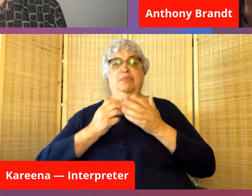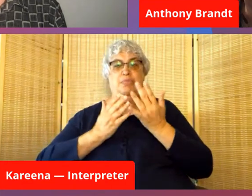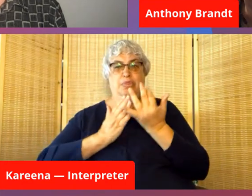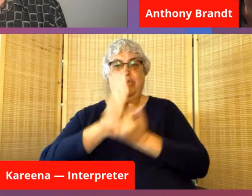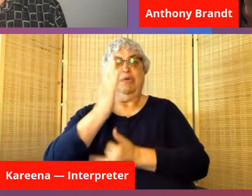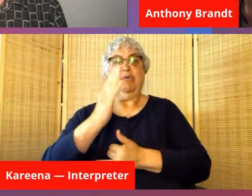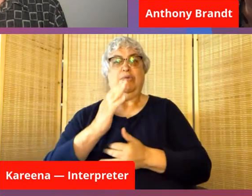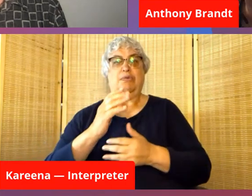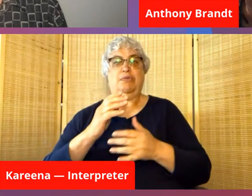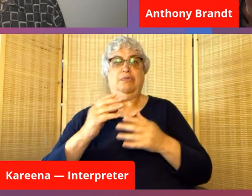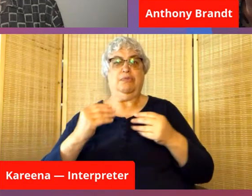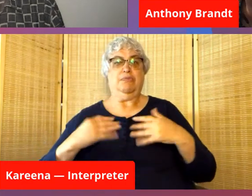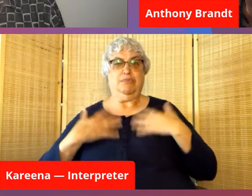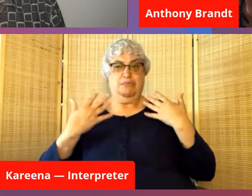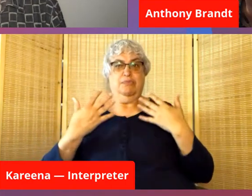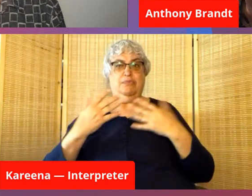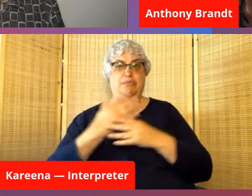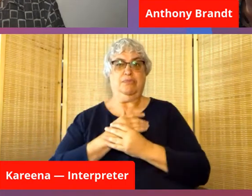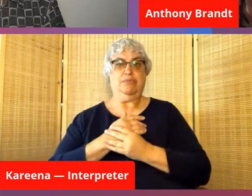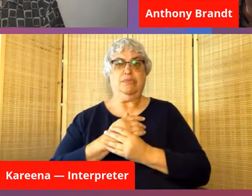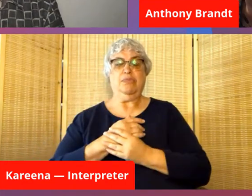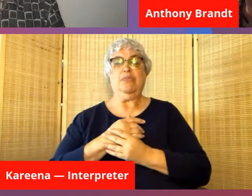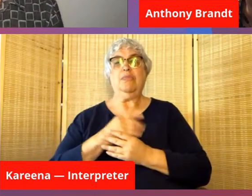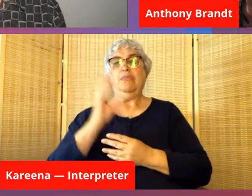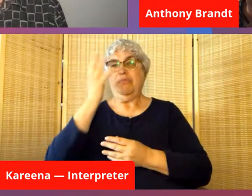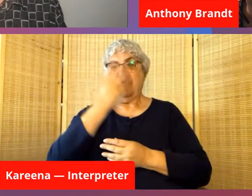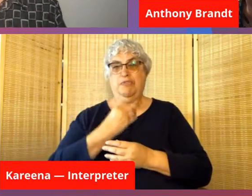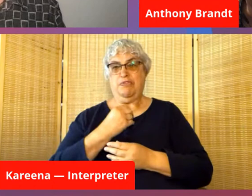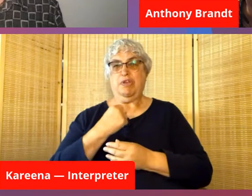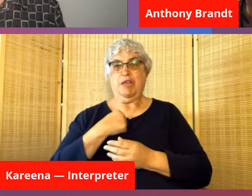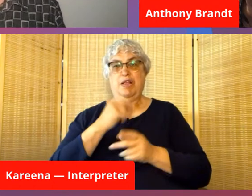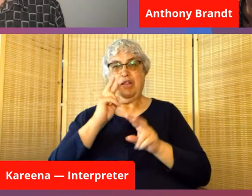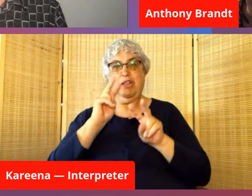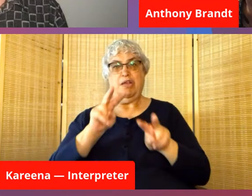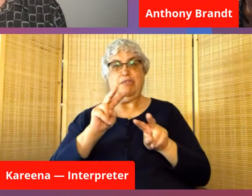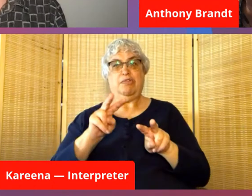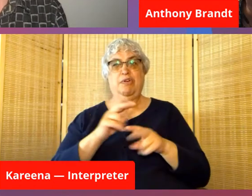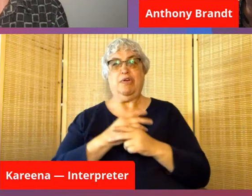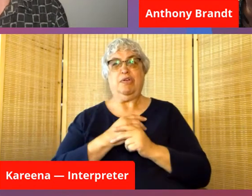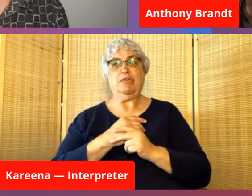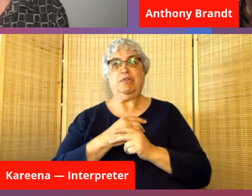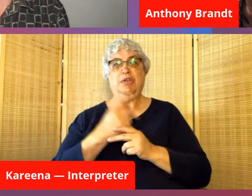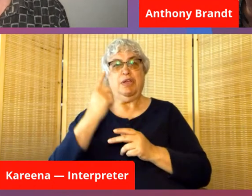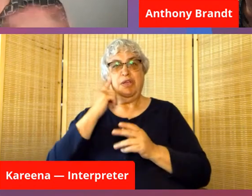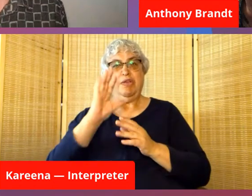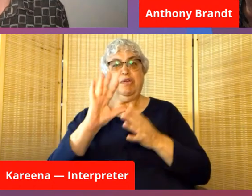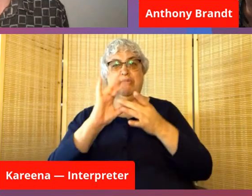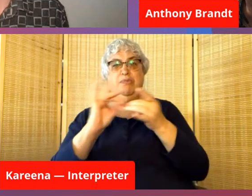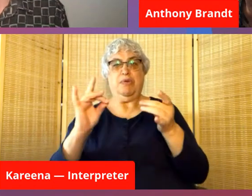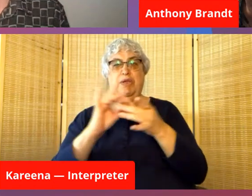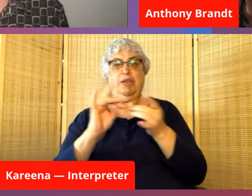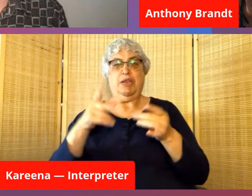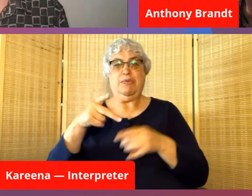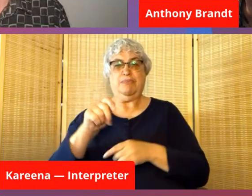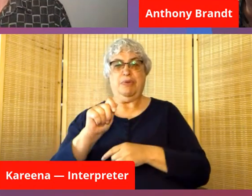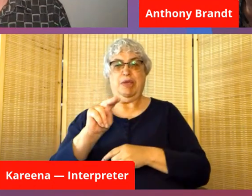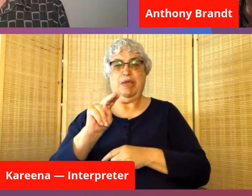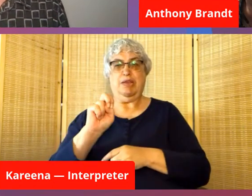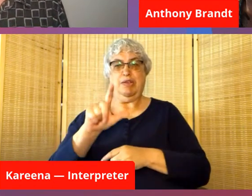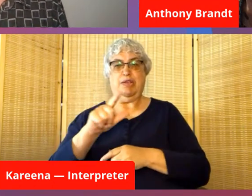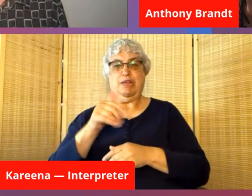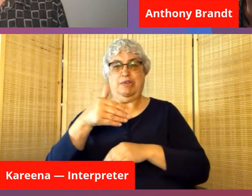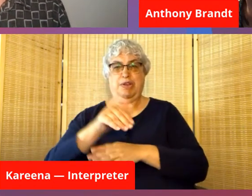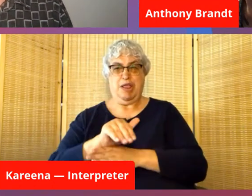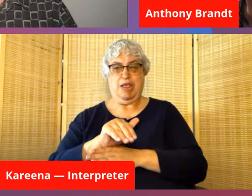fresh. Wow, so beautiful. Well, I look forward to hearing your remarks in our panel discussion at the end of the